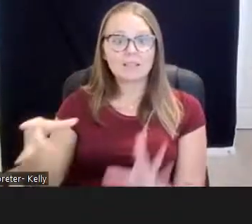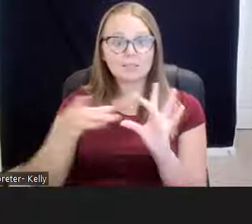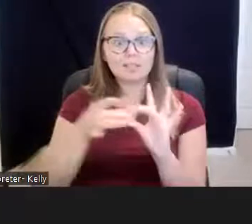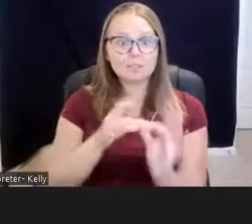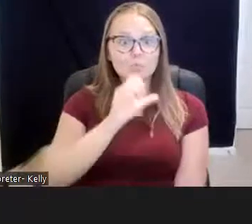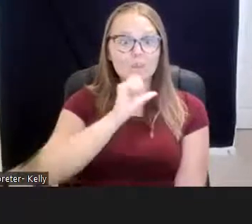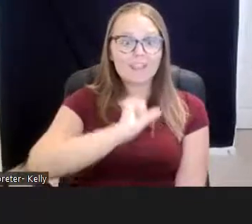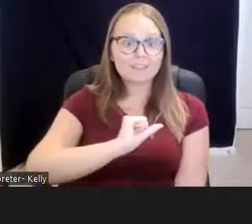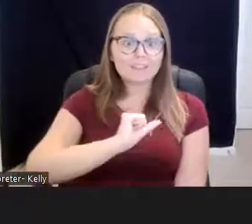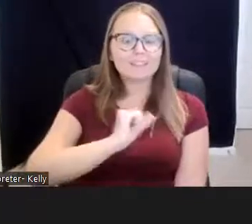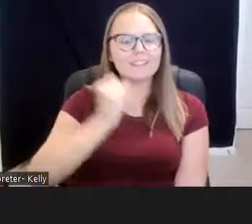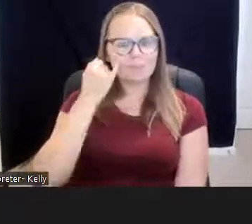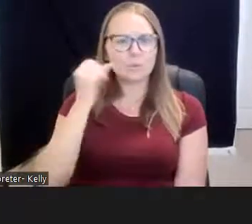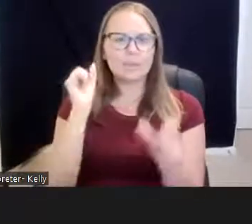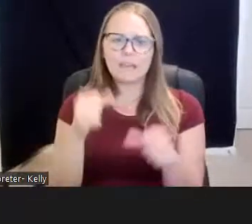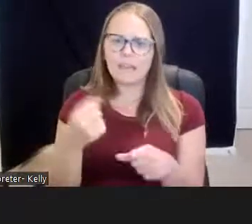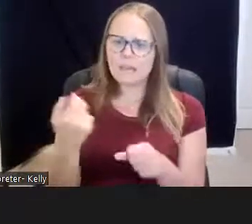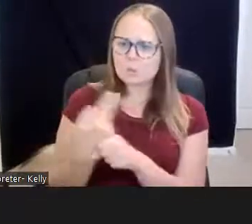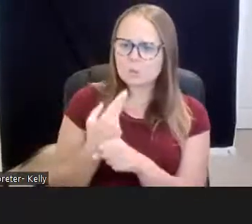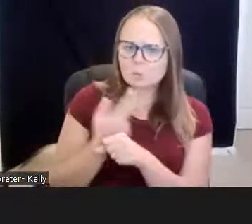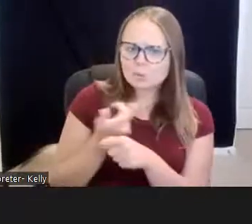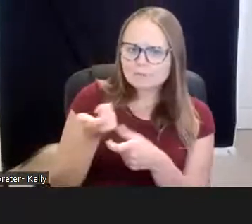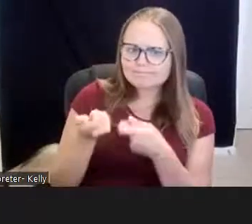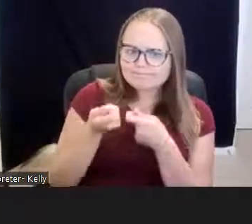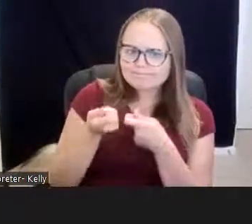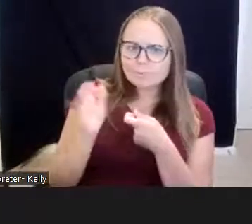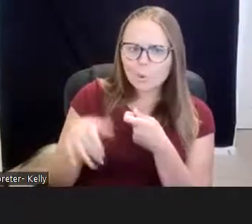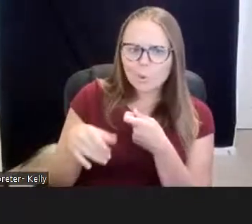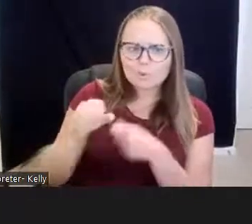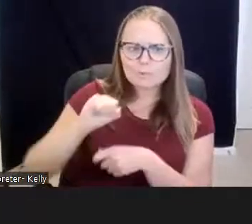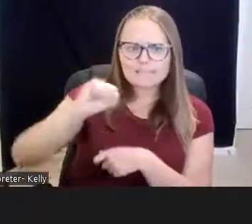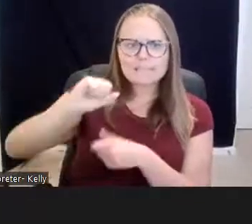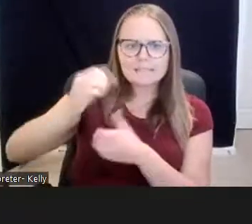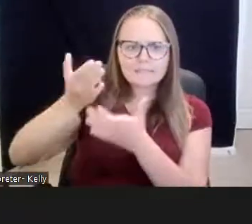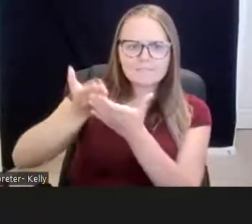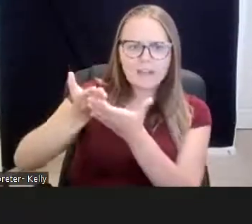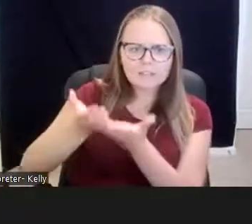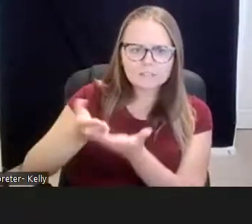And if we can harness some of those resilience factors,